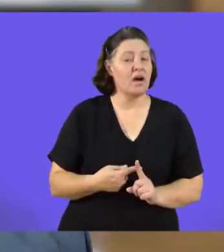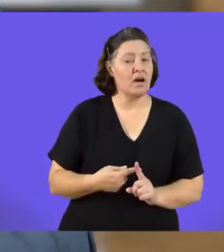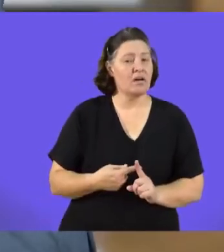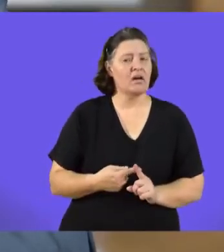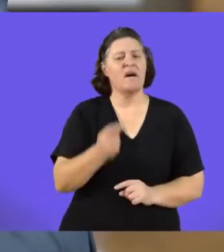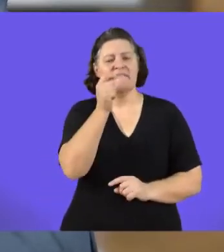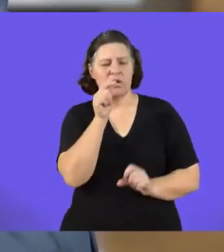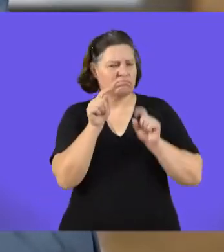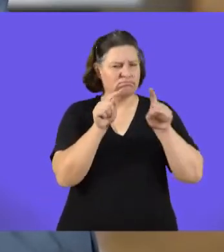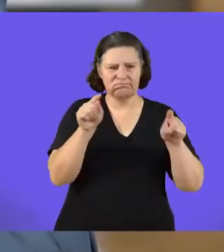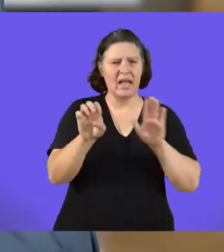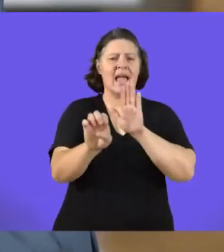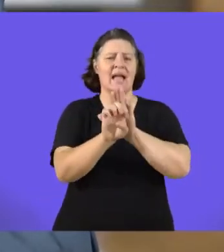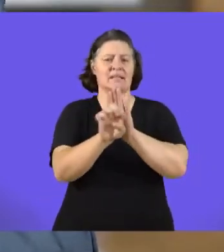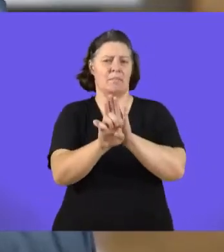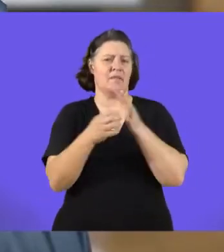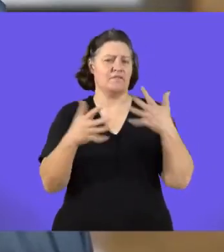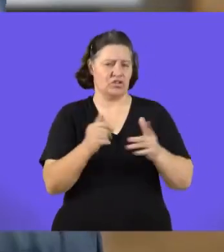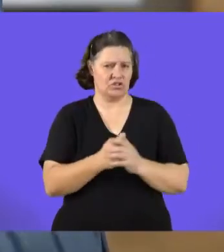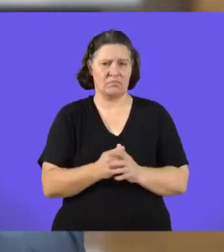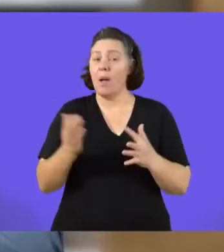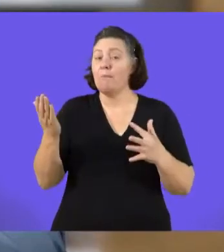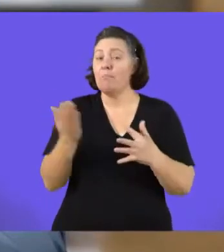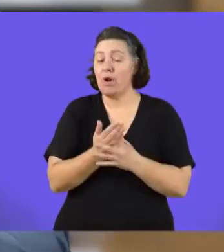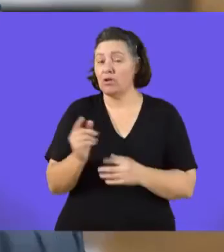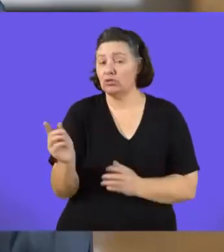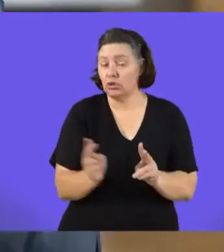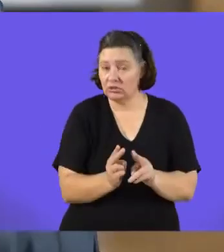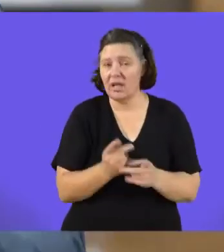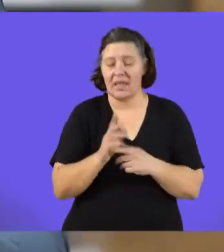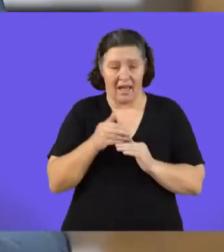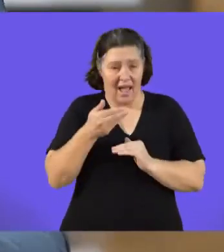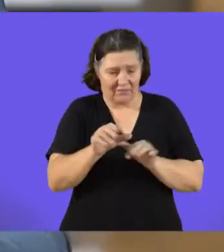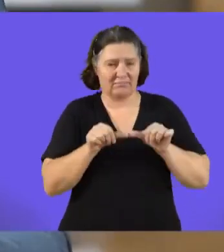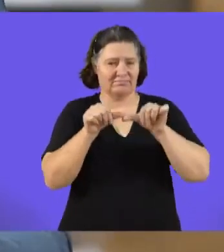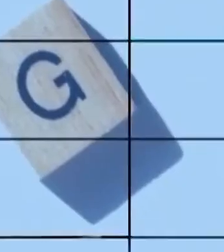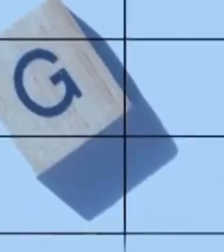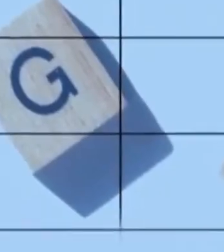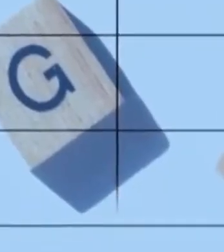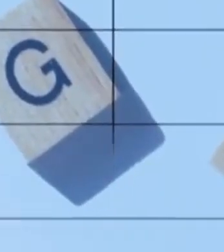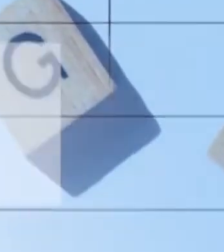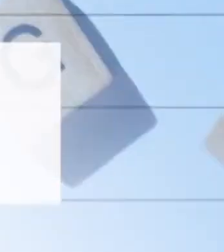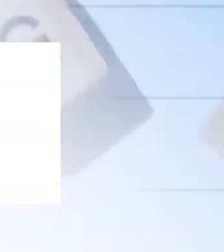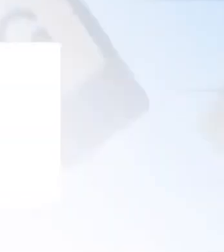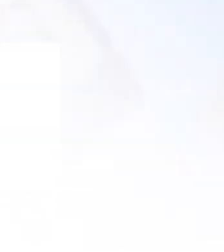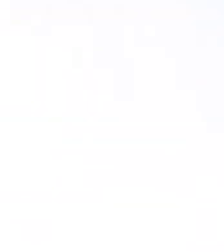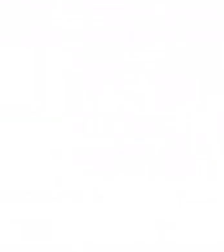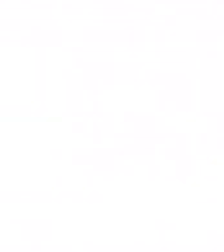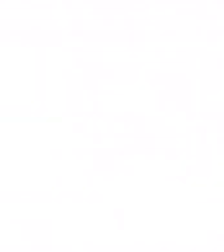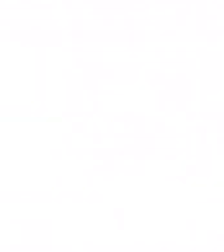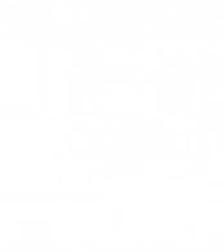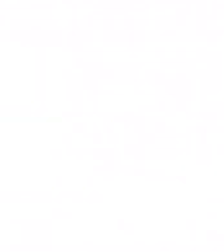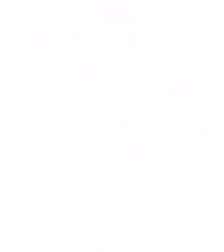done a few examples with you. Let's just quickly take a short break, and after the break we'll continue.